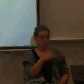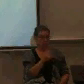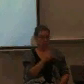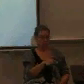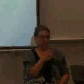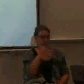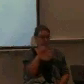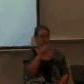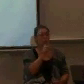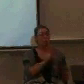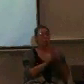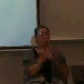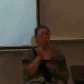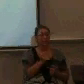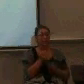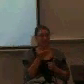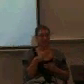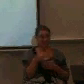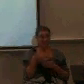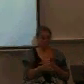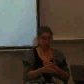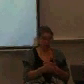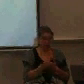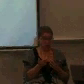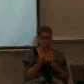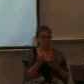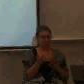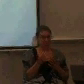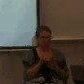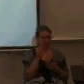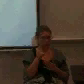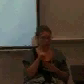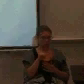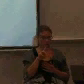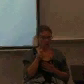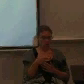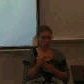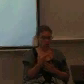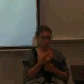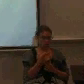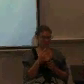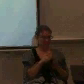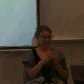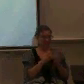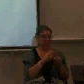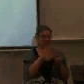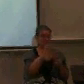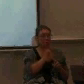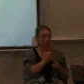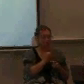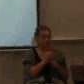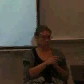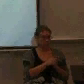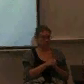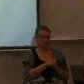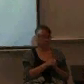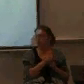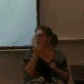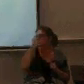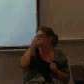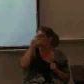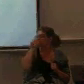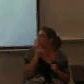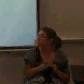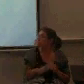the oldest organisms out there. Hence the archaea means very old, right? And